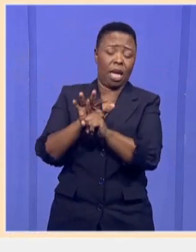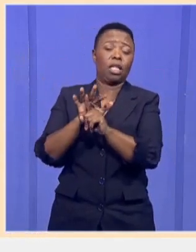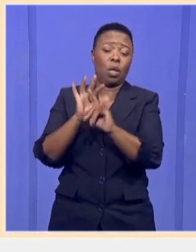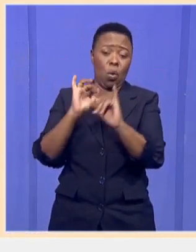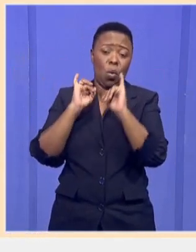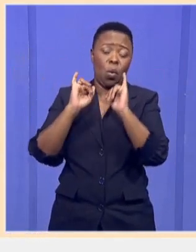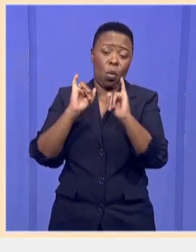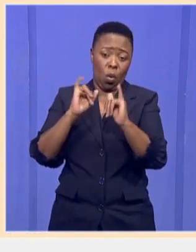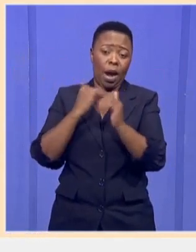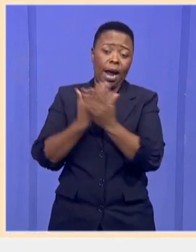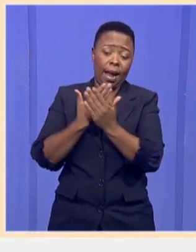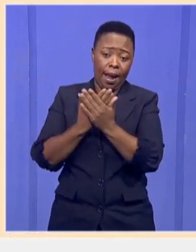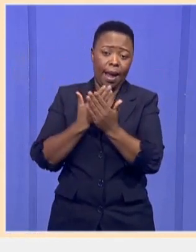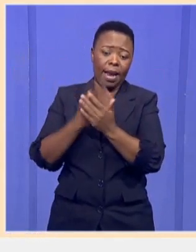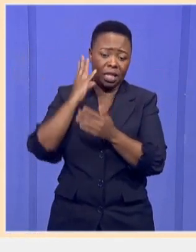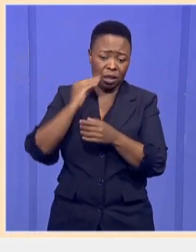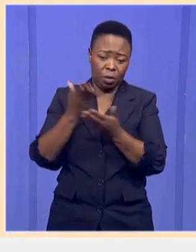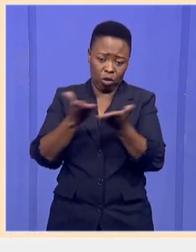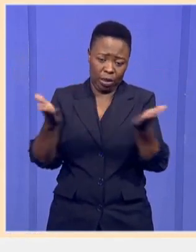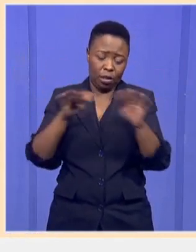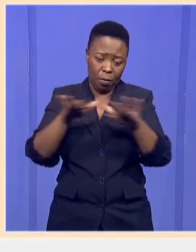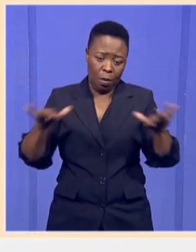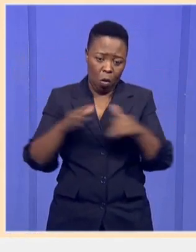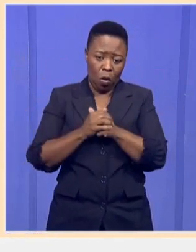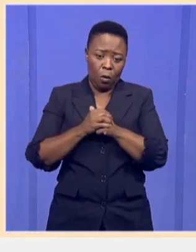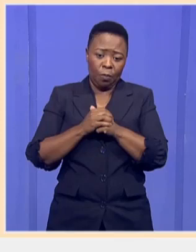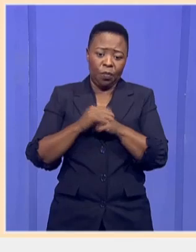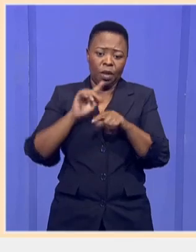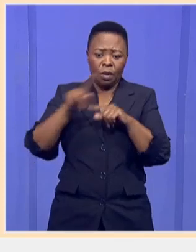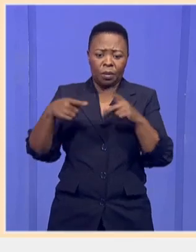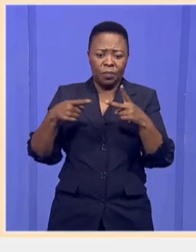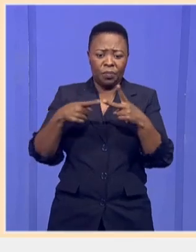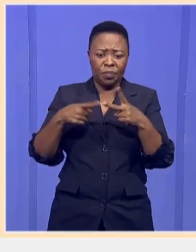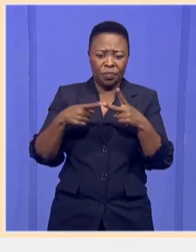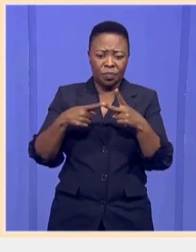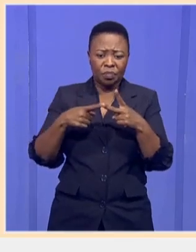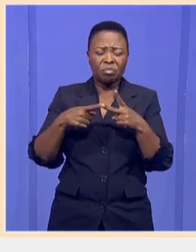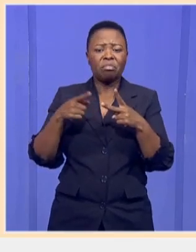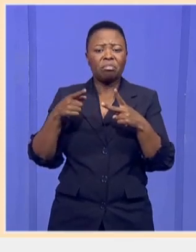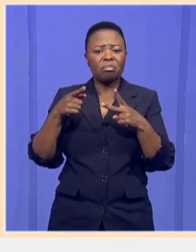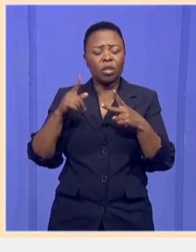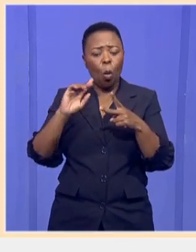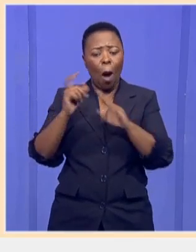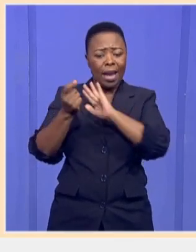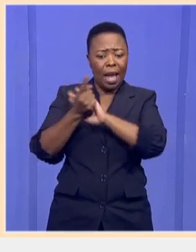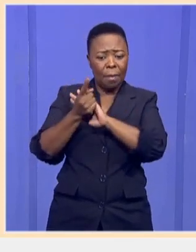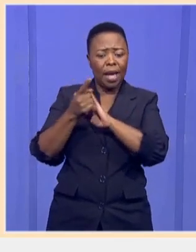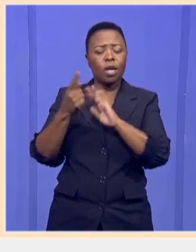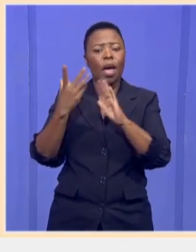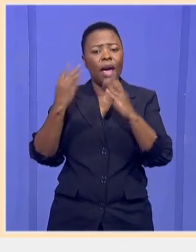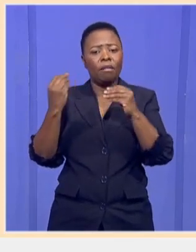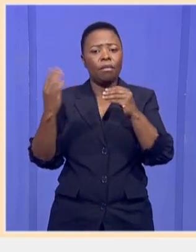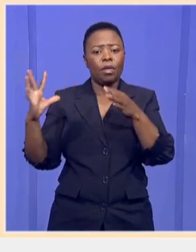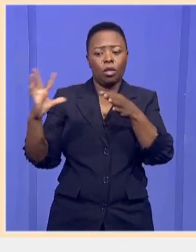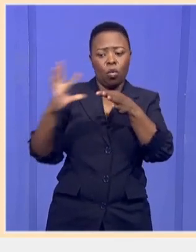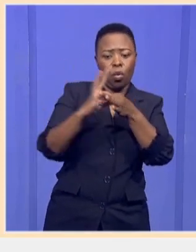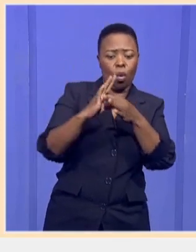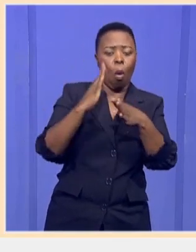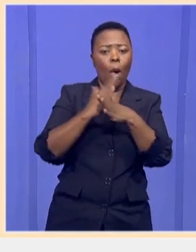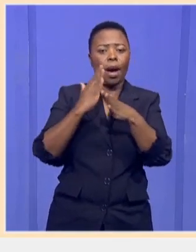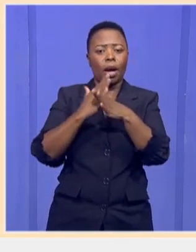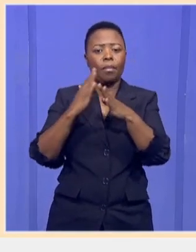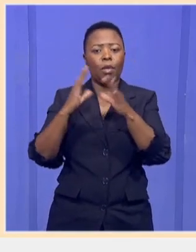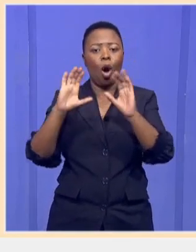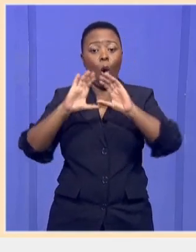have. With respect to what did it take, a lot of organizing. We had a joint committee